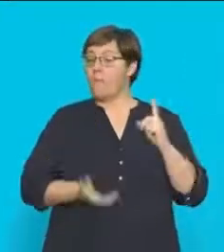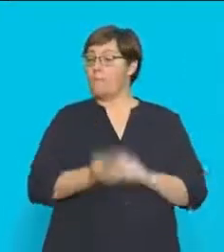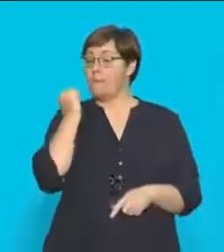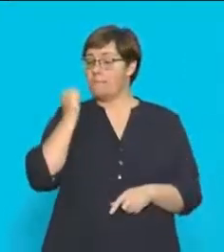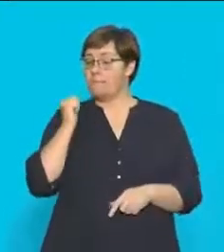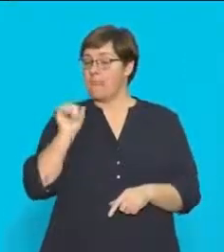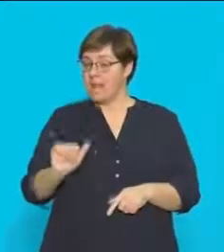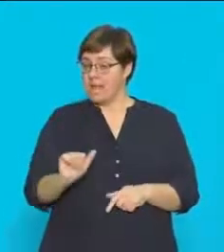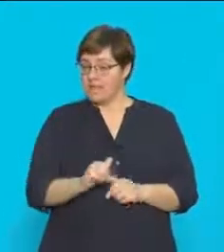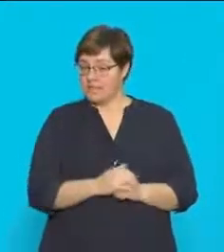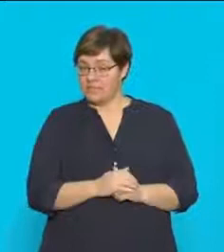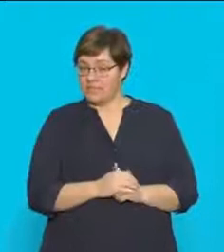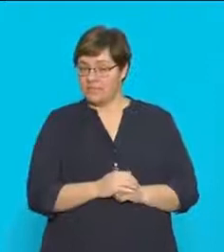find